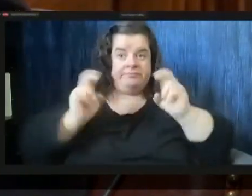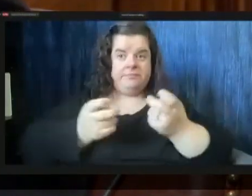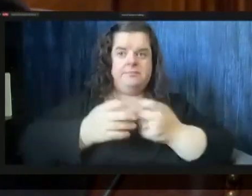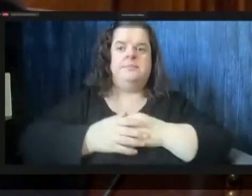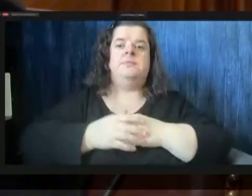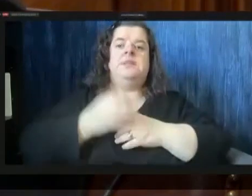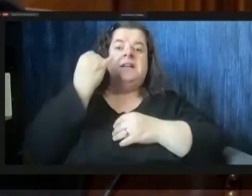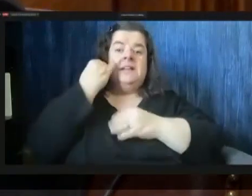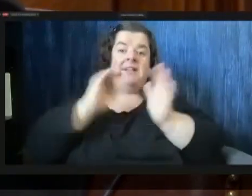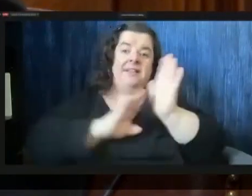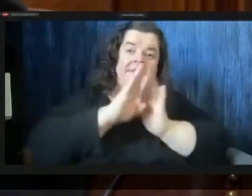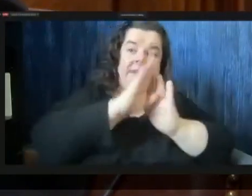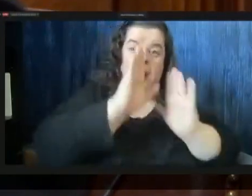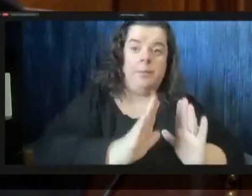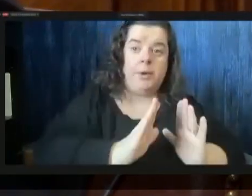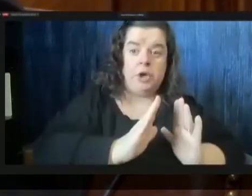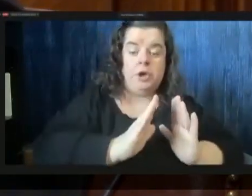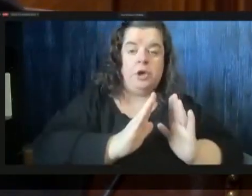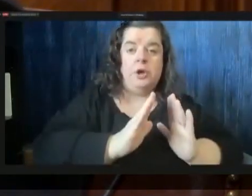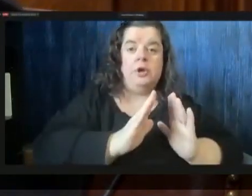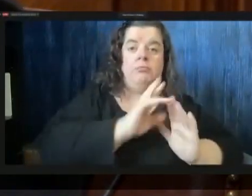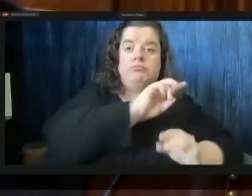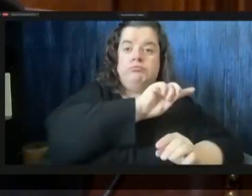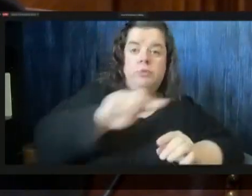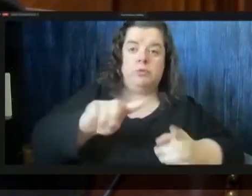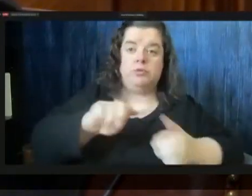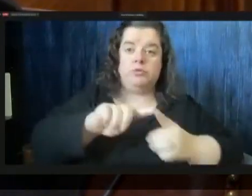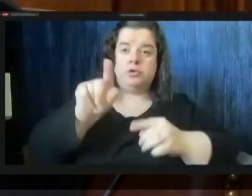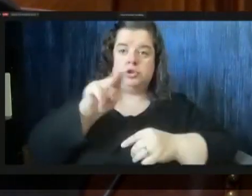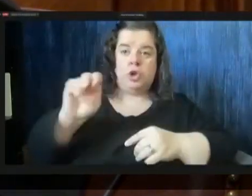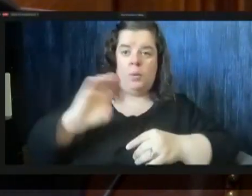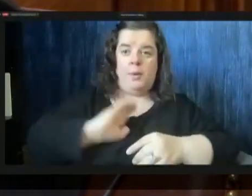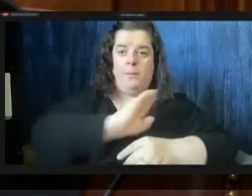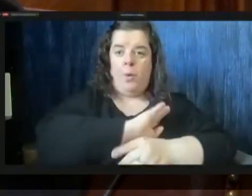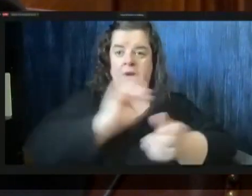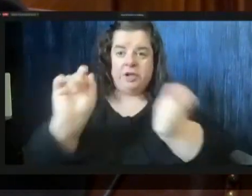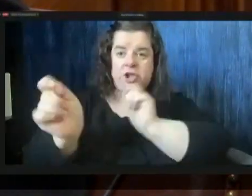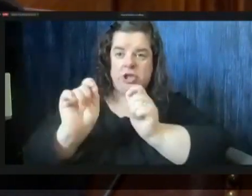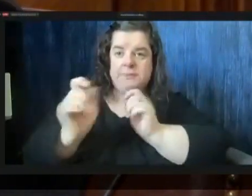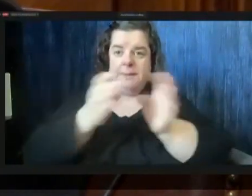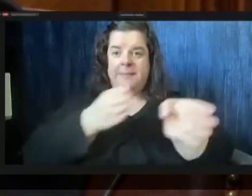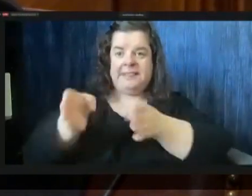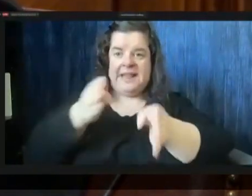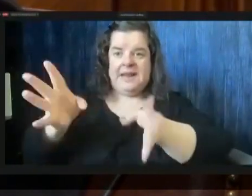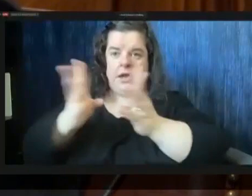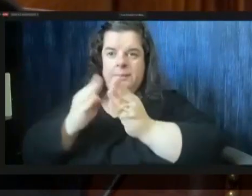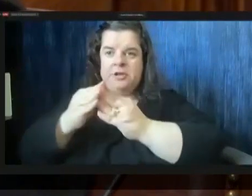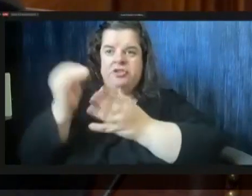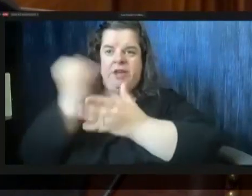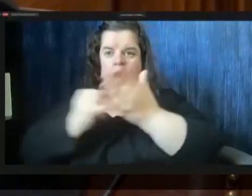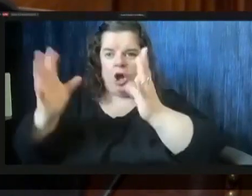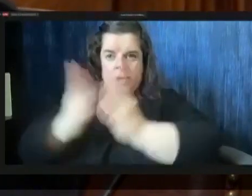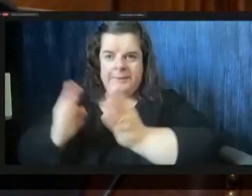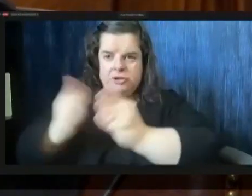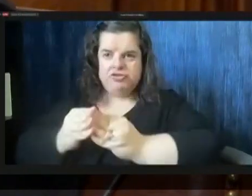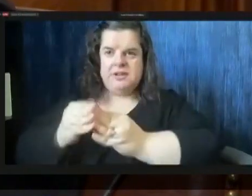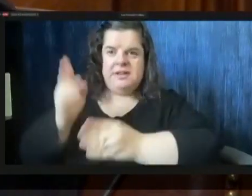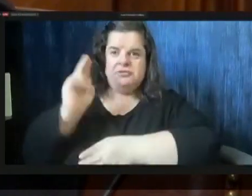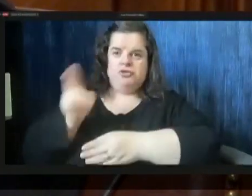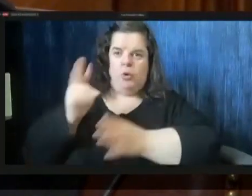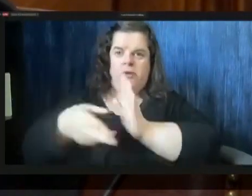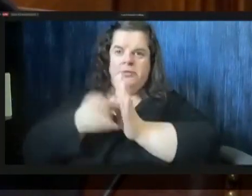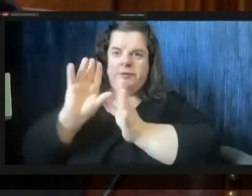the developer goes to the Zoning Board of Adjustment, the Planning Commission, the Art Commission, the Historic Review